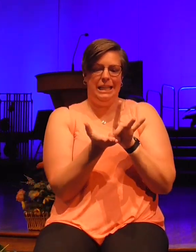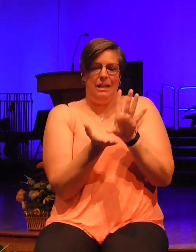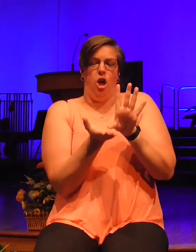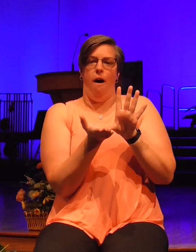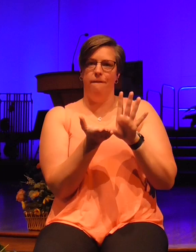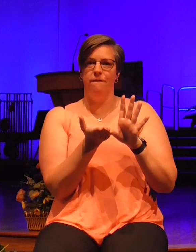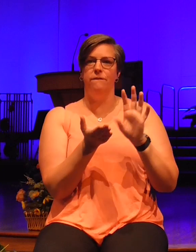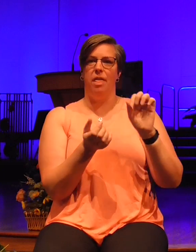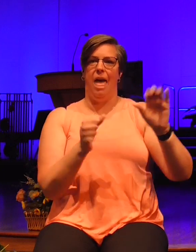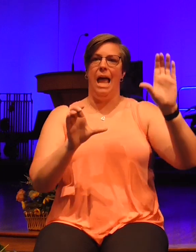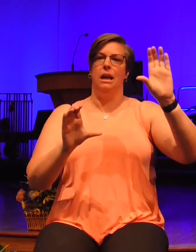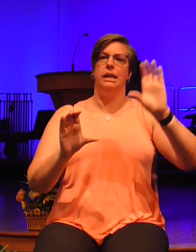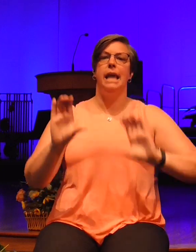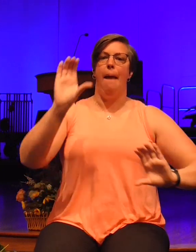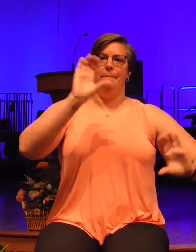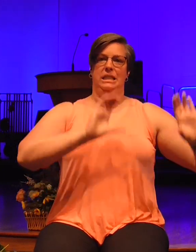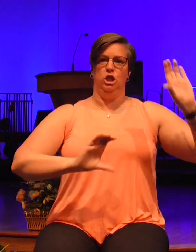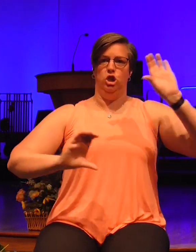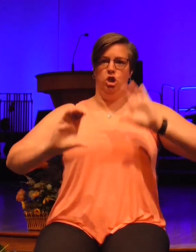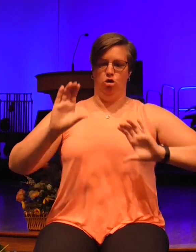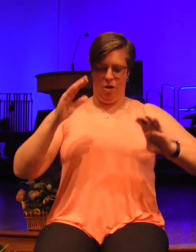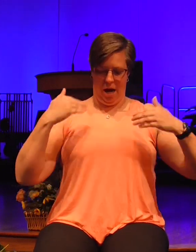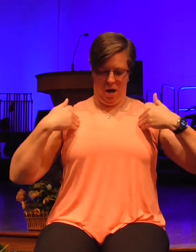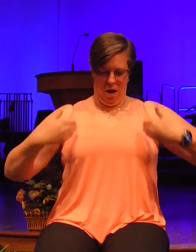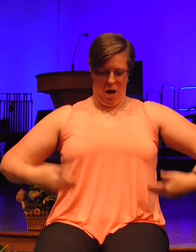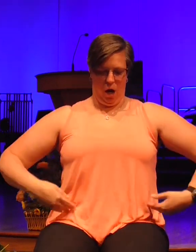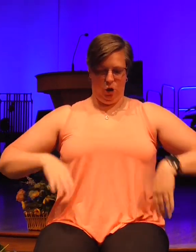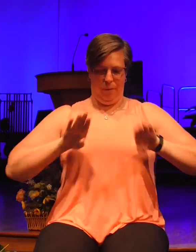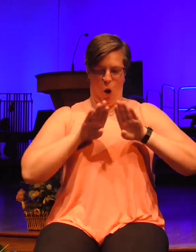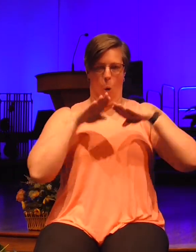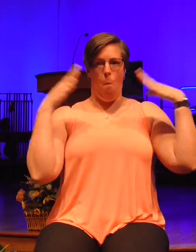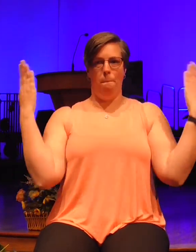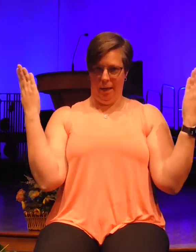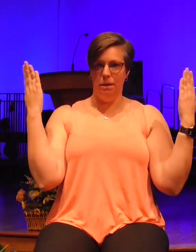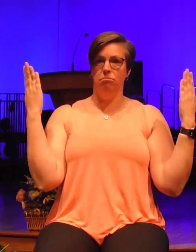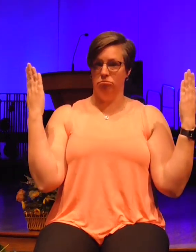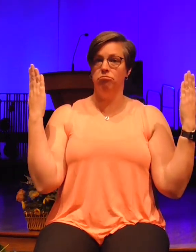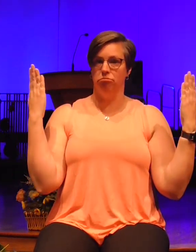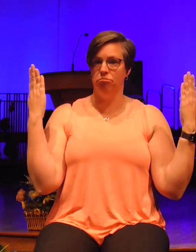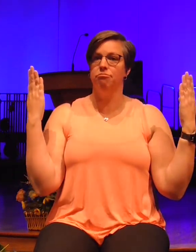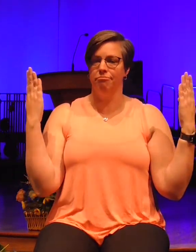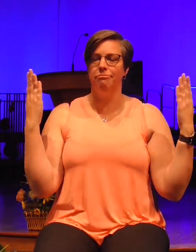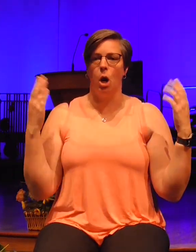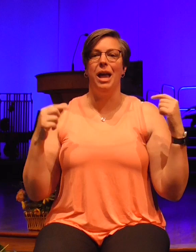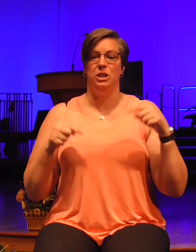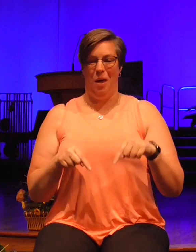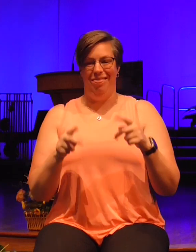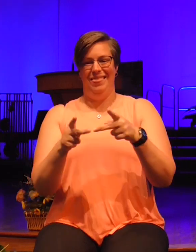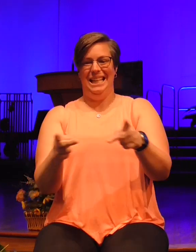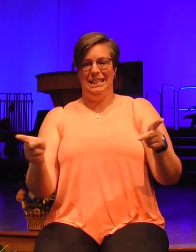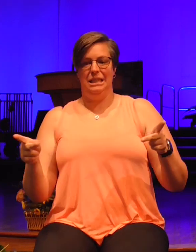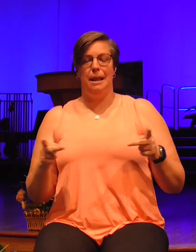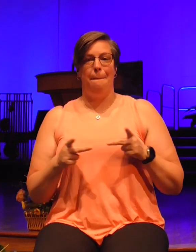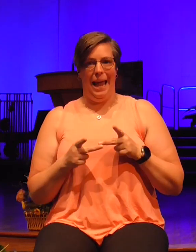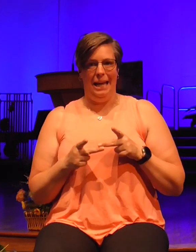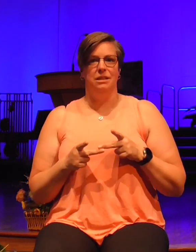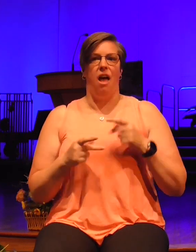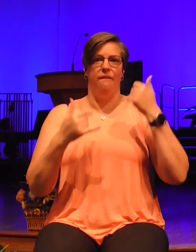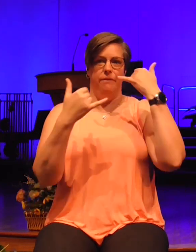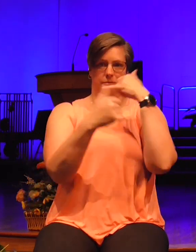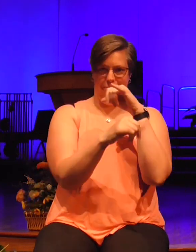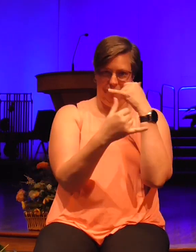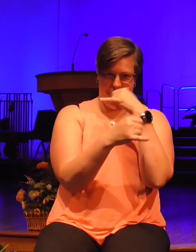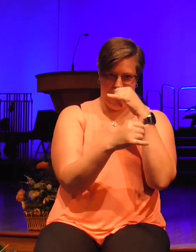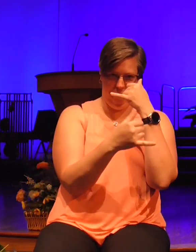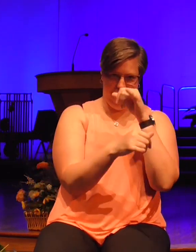us that makes us more open and available. And so in the space of those questions now, what